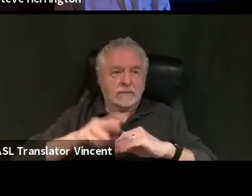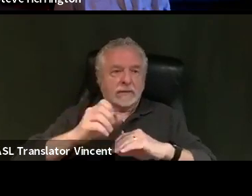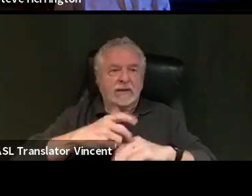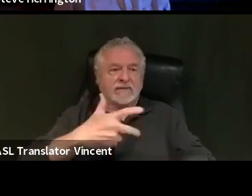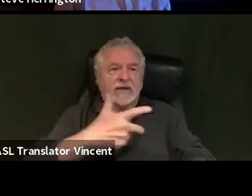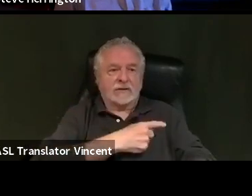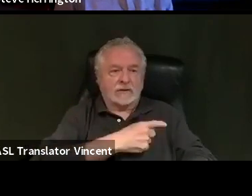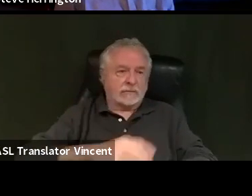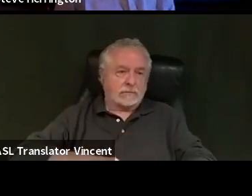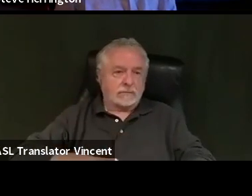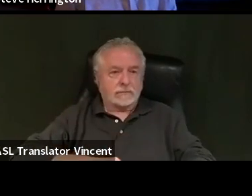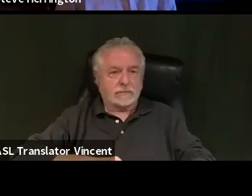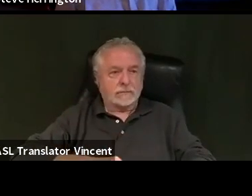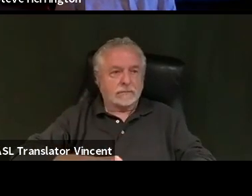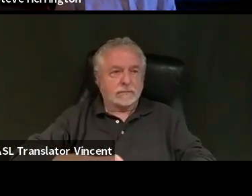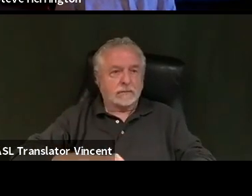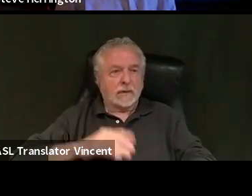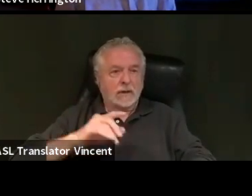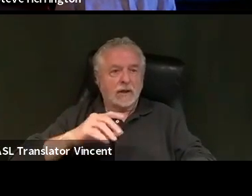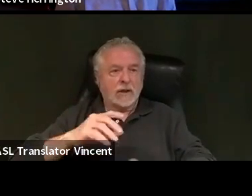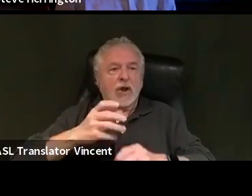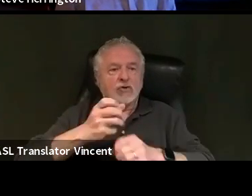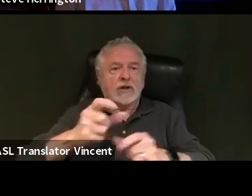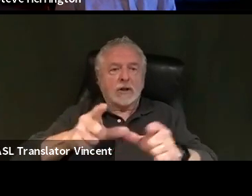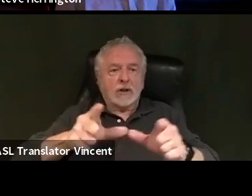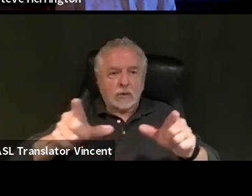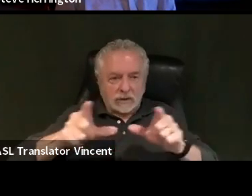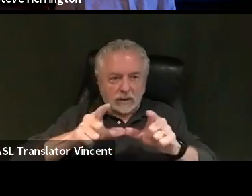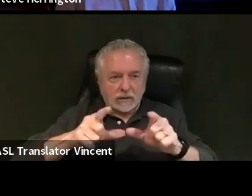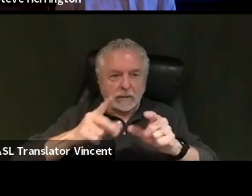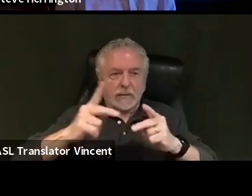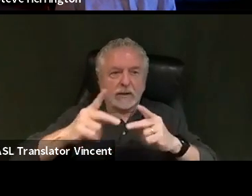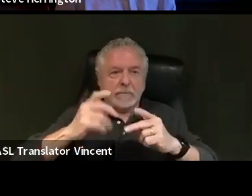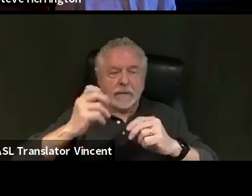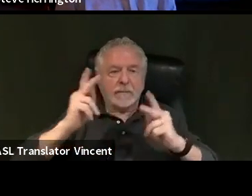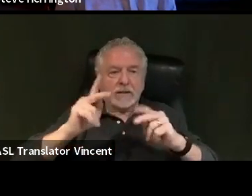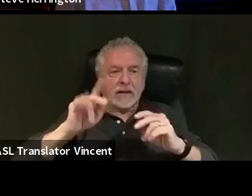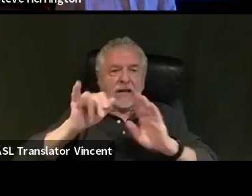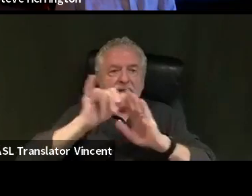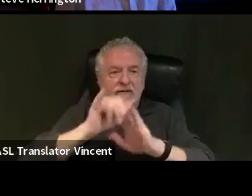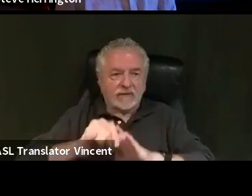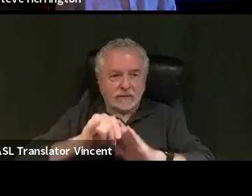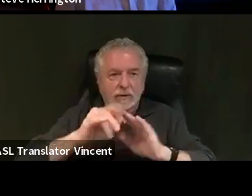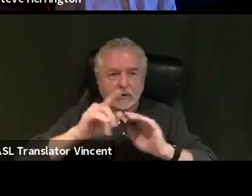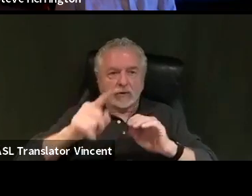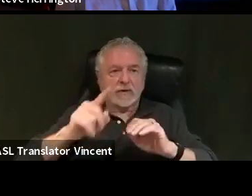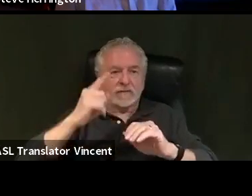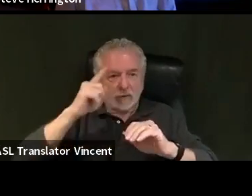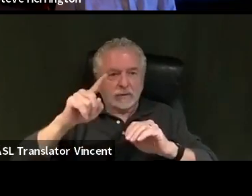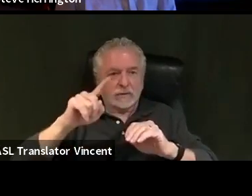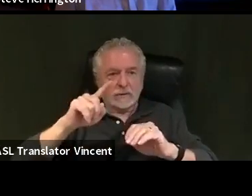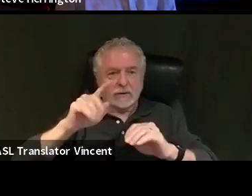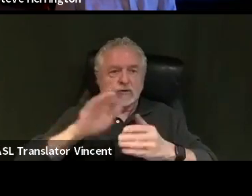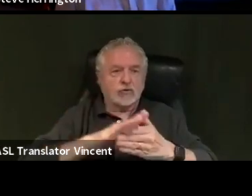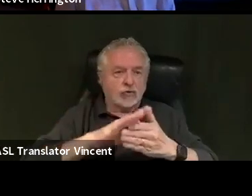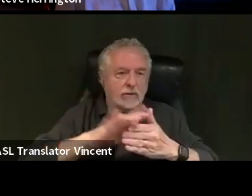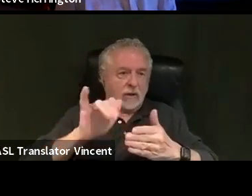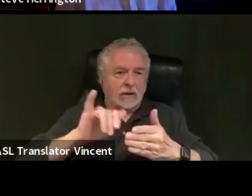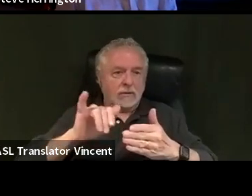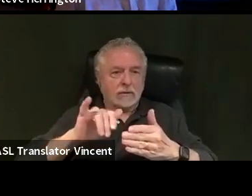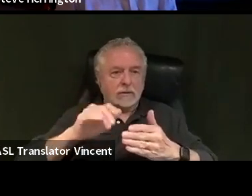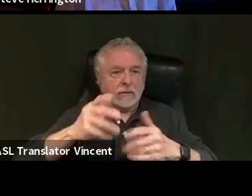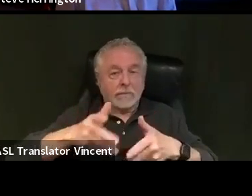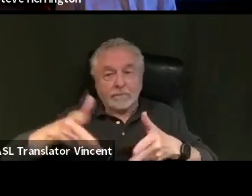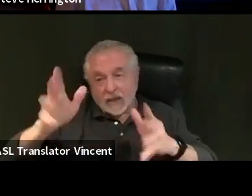get the vaccine. It's a trusted location. It's a place where many people identify. You might go there for not only school, but also just to